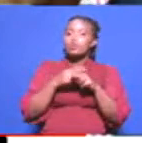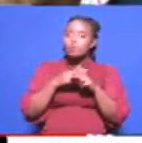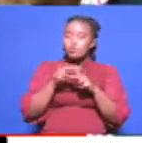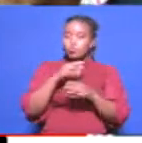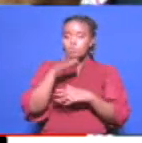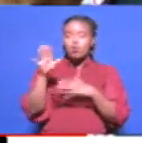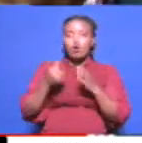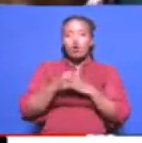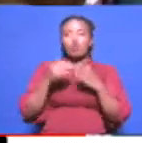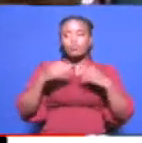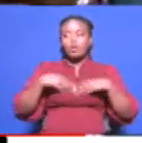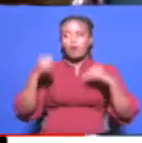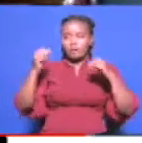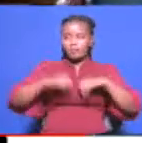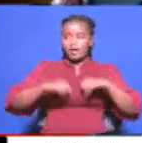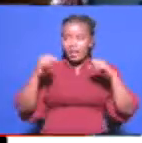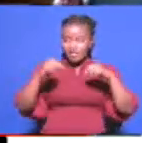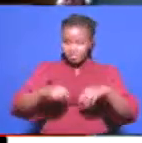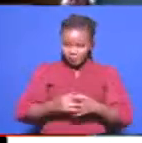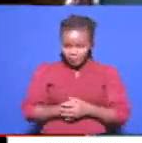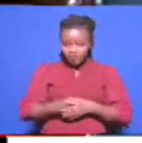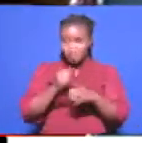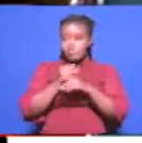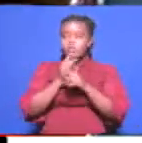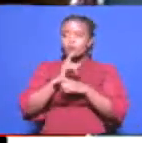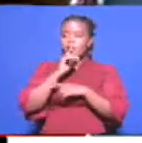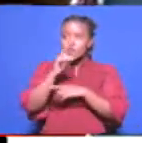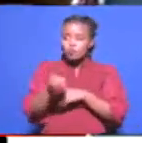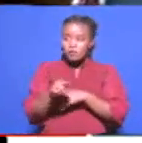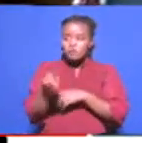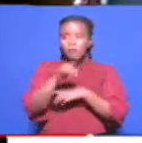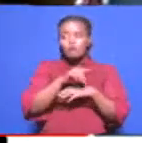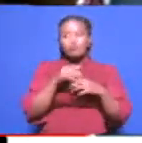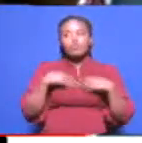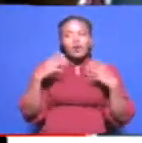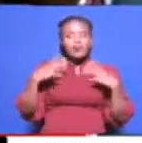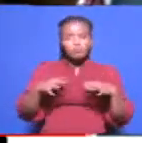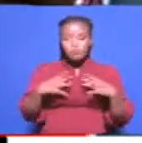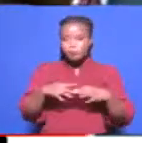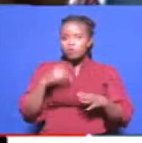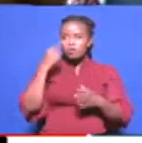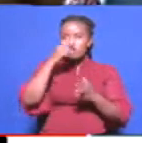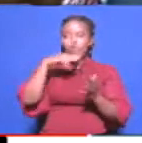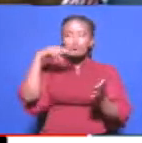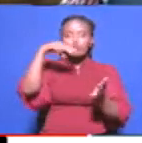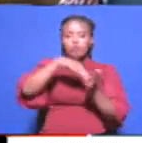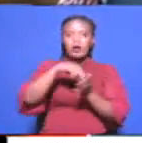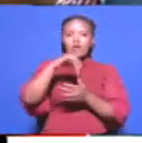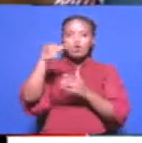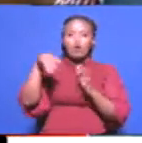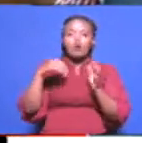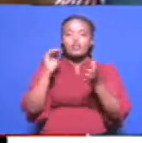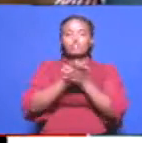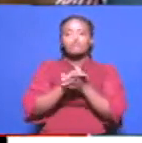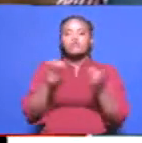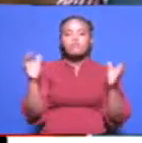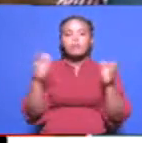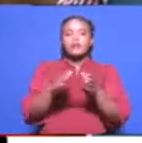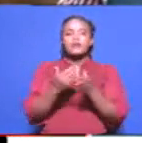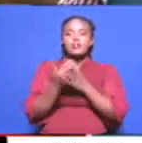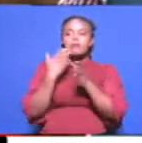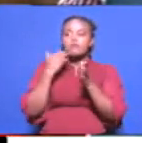maafikiano, hivi kwamba tutakuwa na wale ambao watapeperusha bendera yetu ifikapo tarehe 22